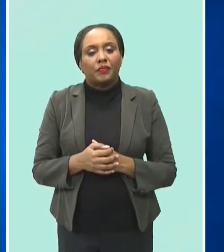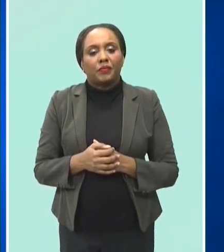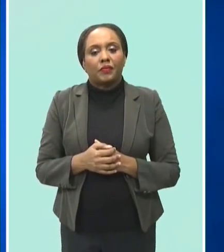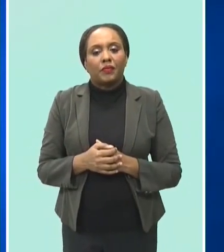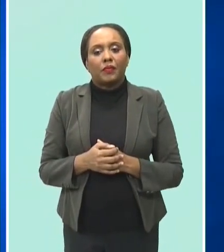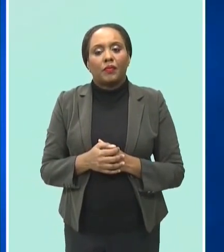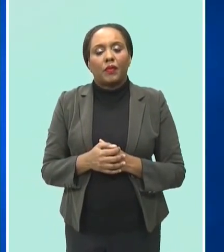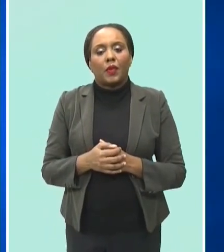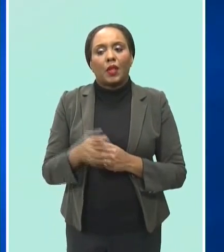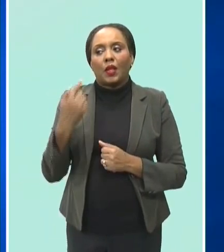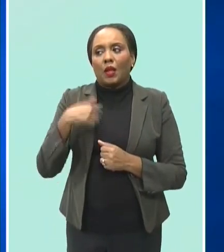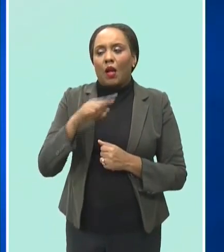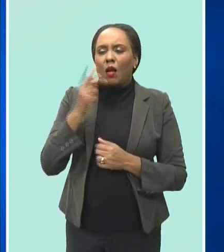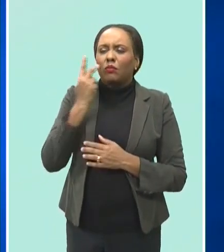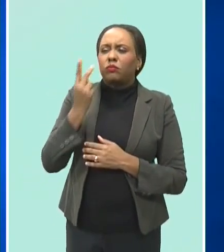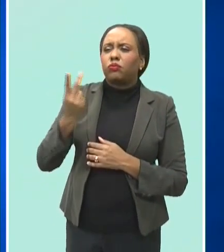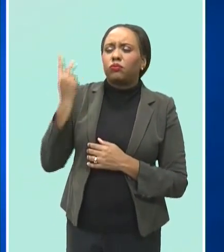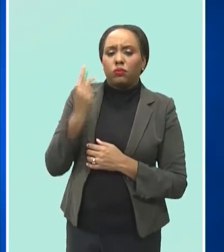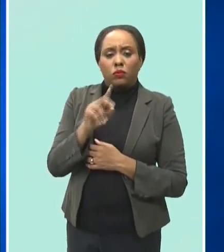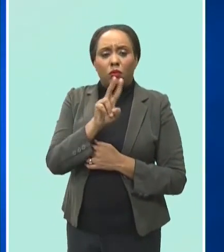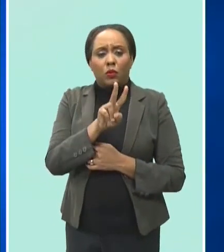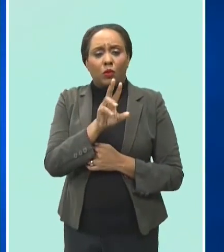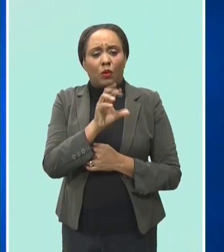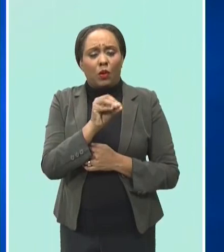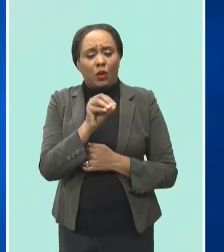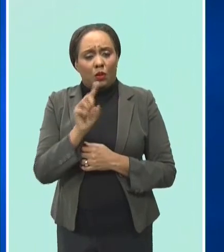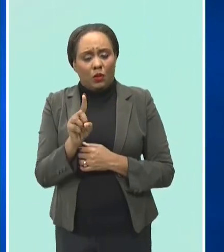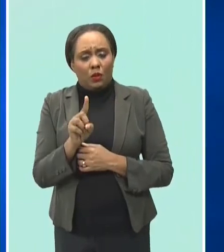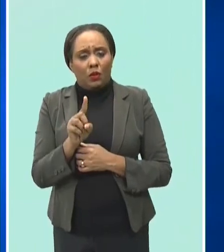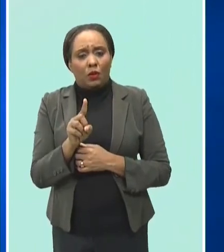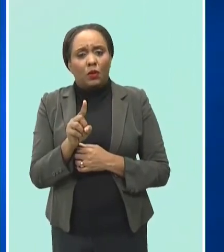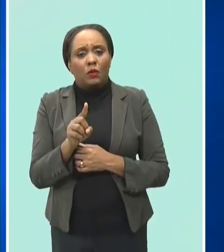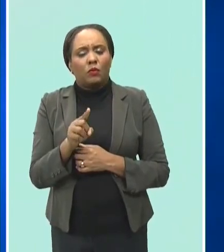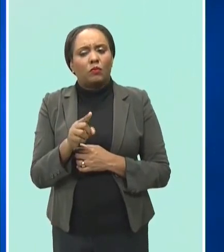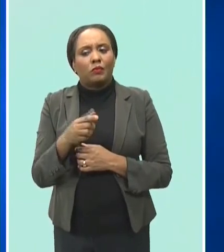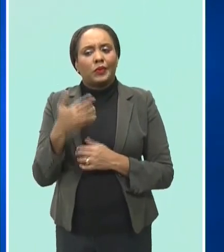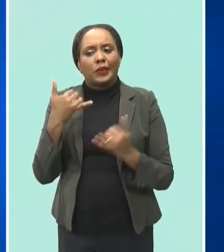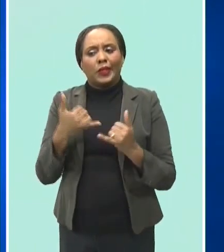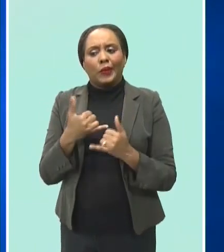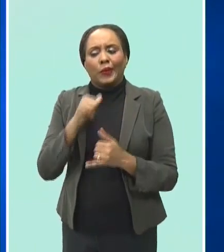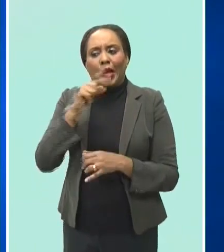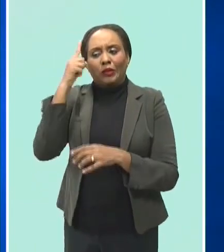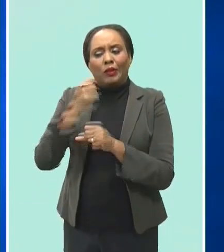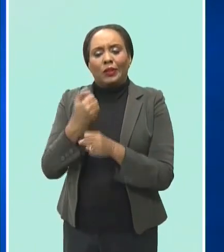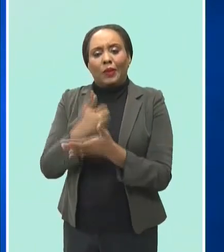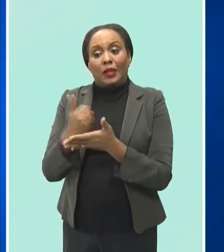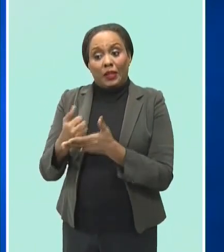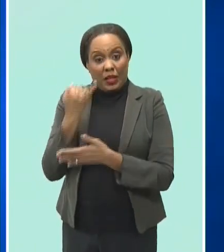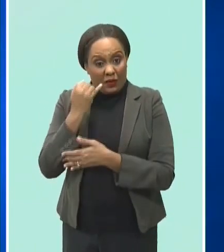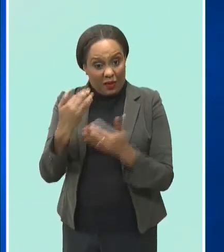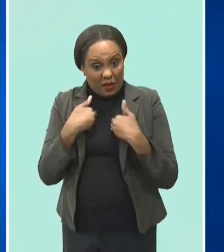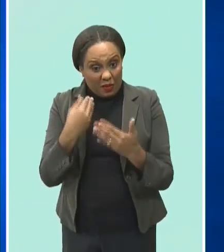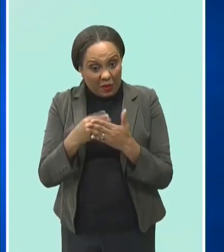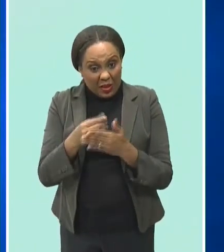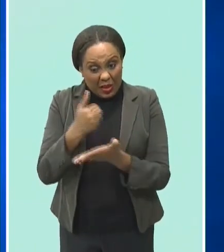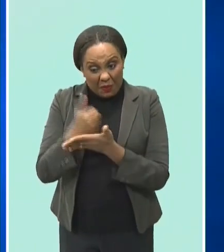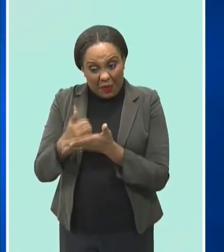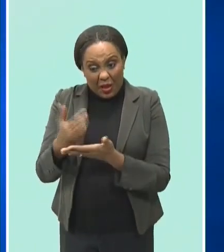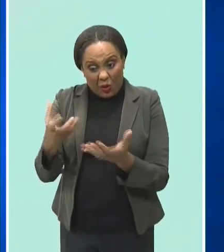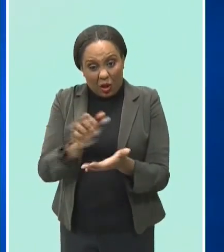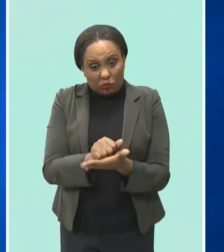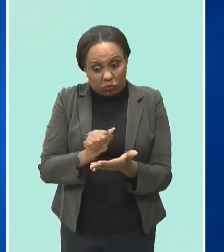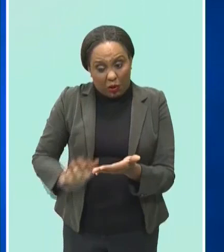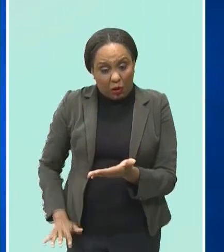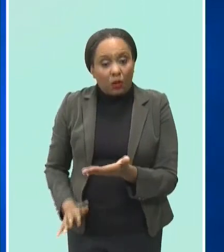It takes you back to earlier times in the 2001 default. You start distrusting banks. If you have money, then perhaps you want to take it out. You withdraw